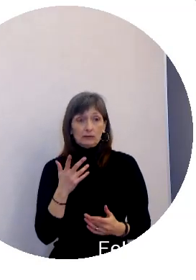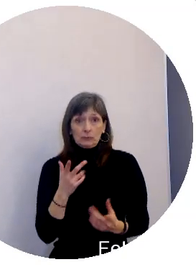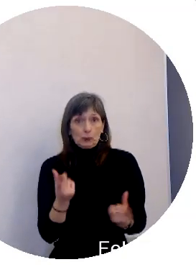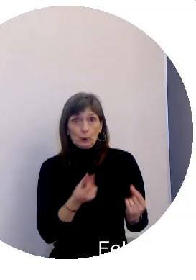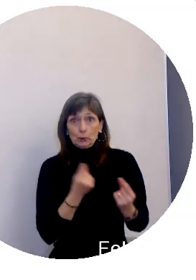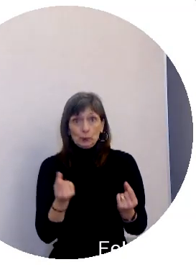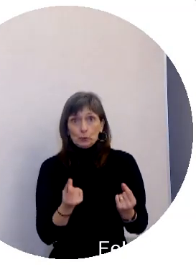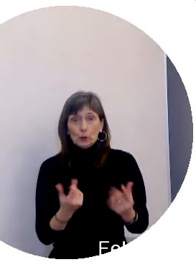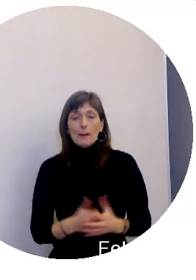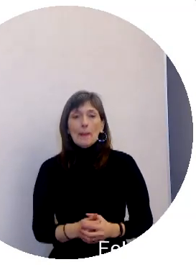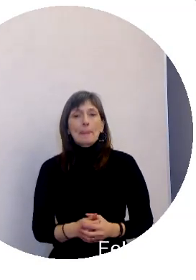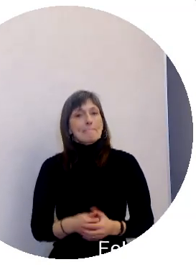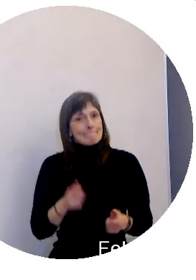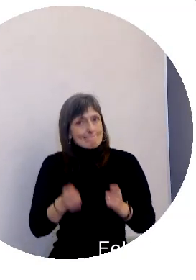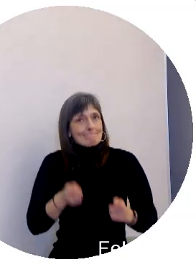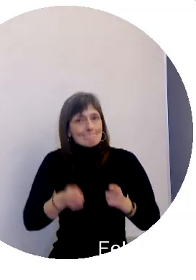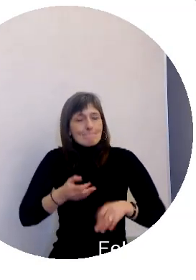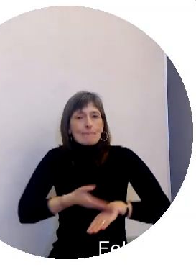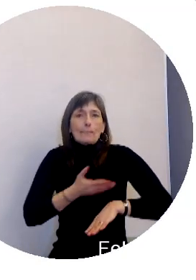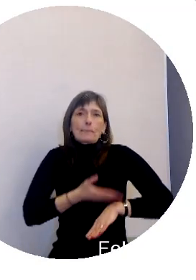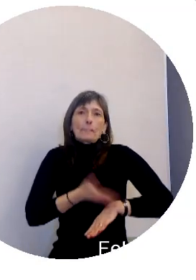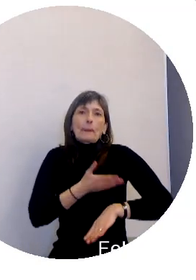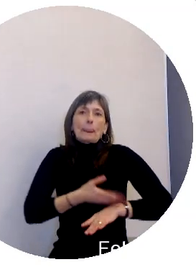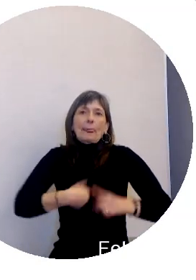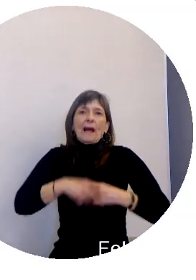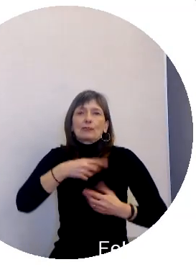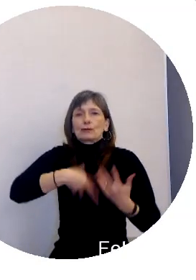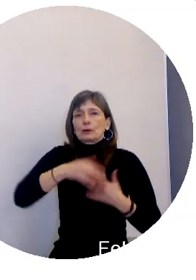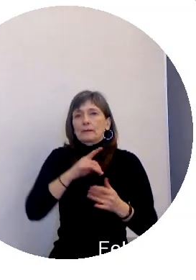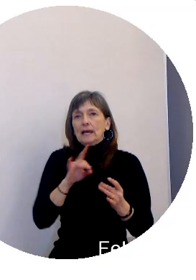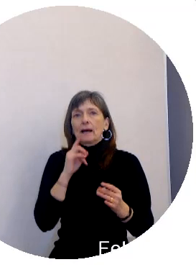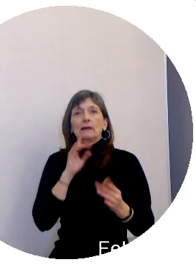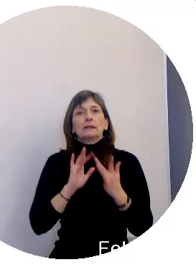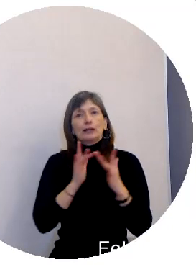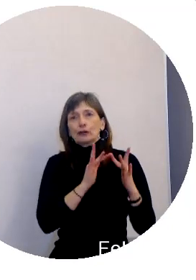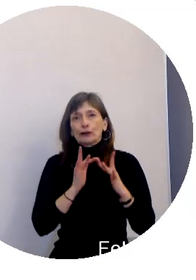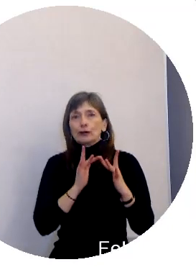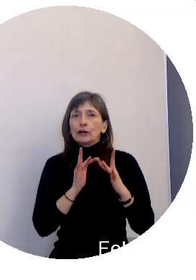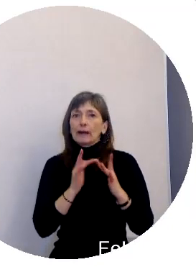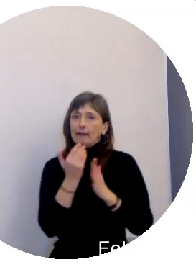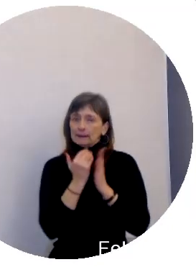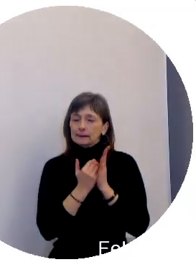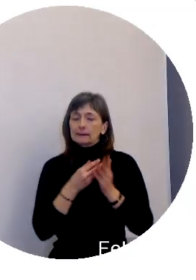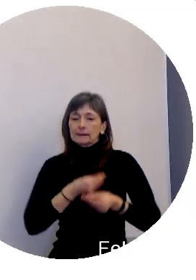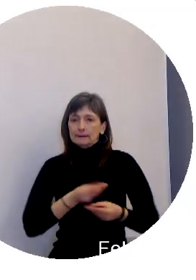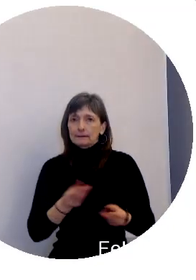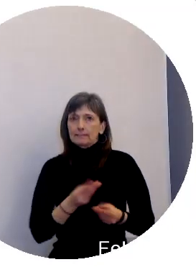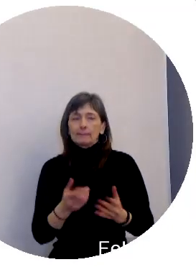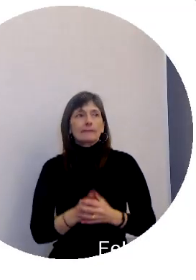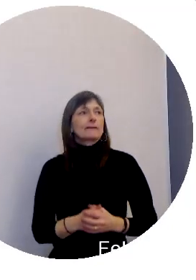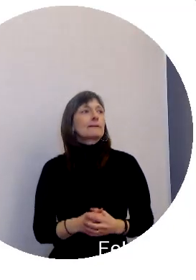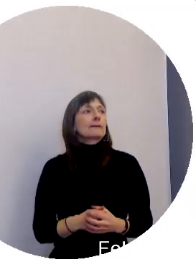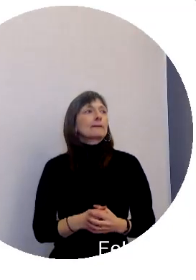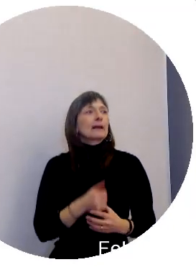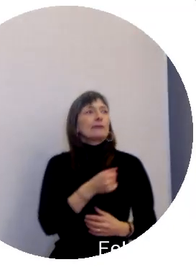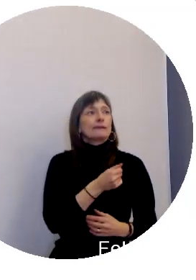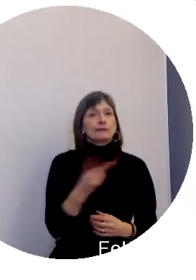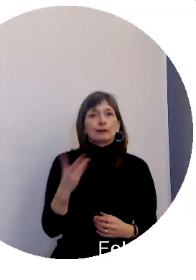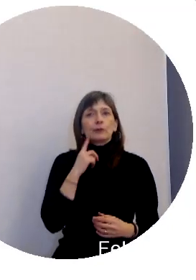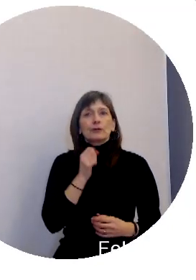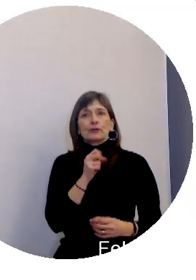to refine and improve our internet and social media lessons. So we have a suite of